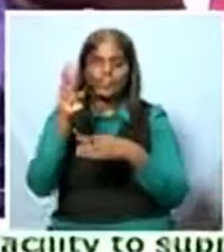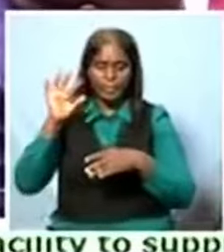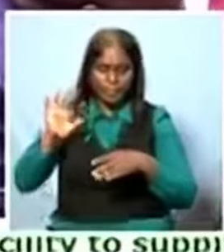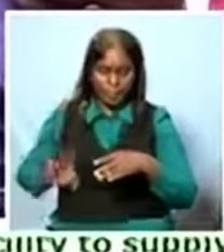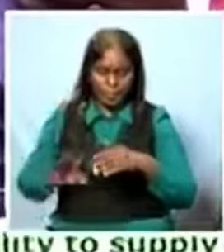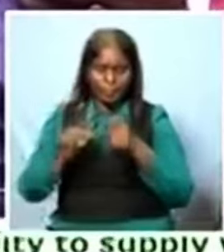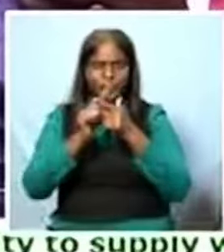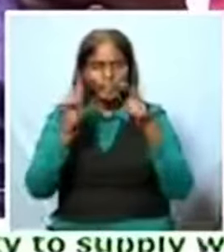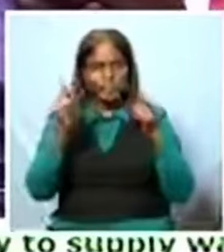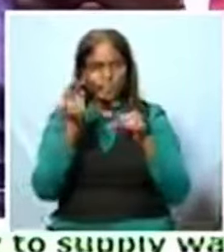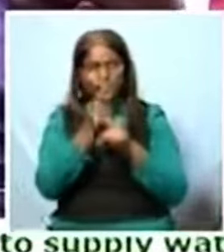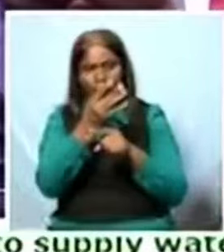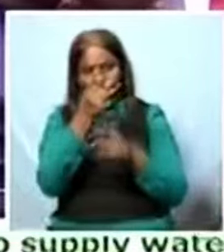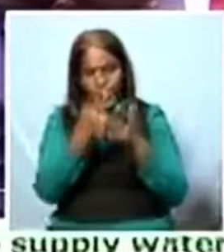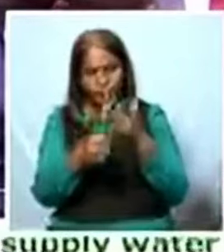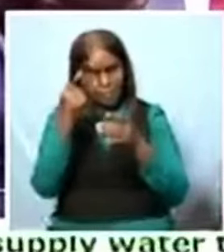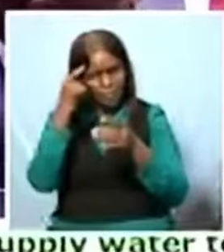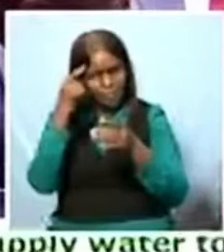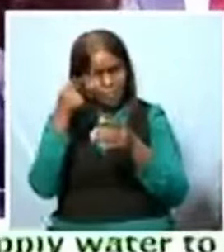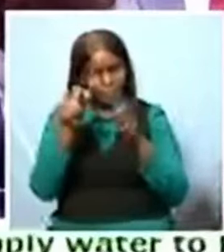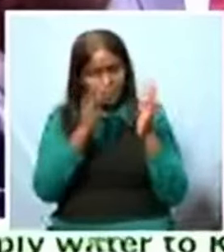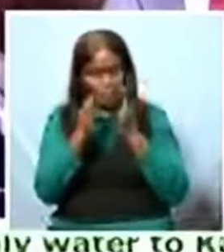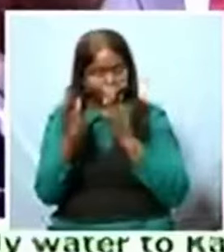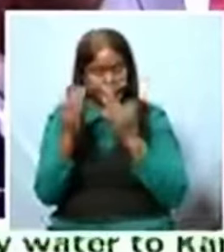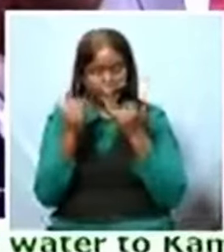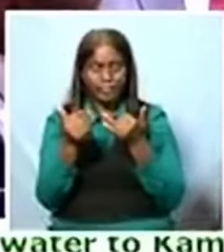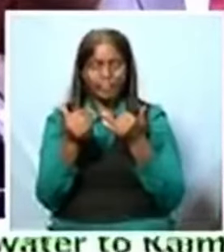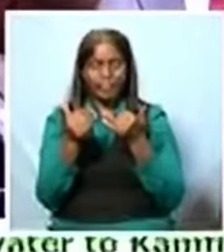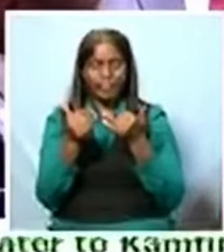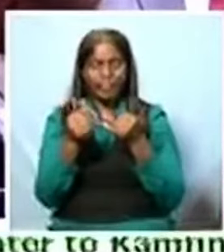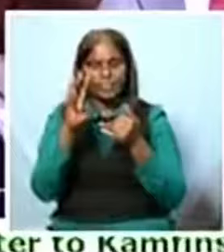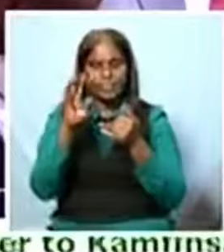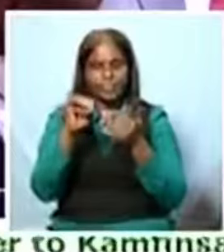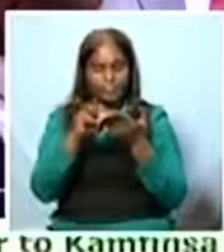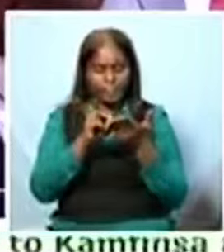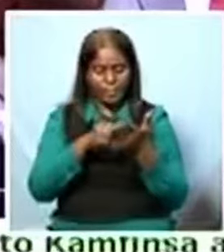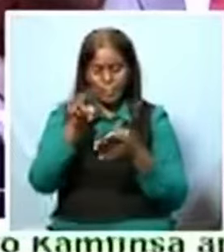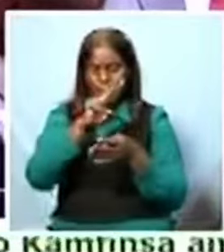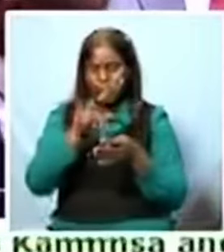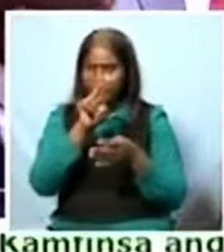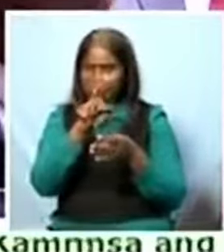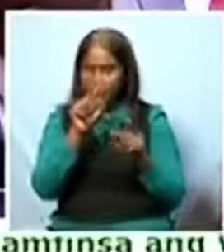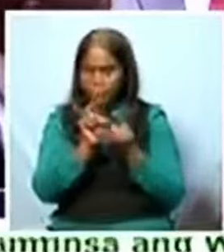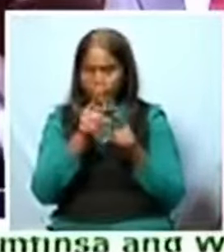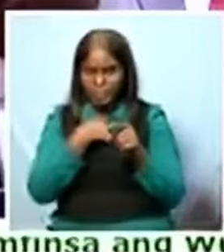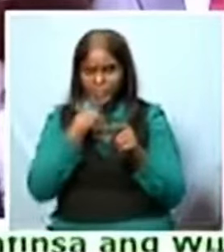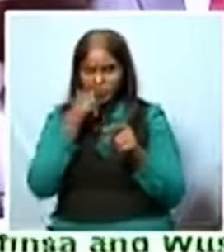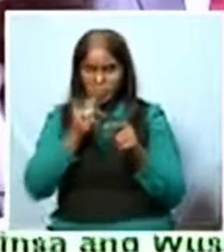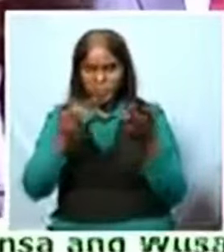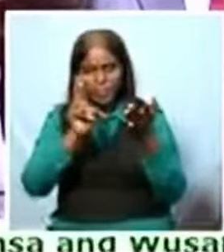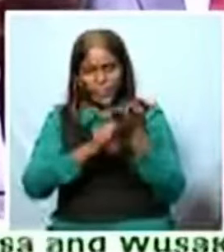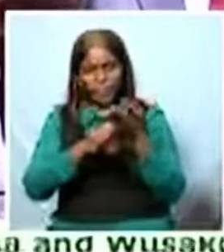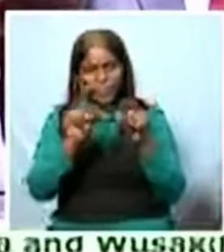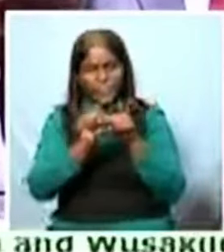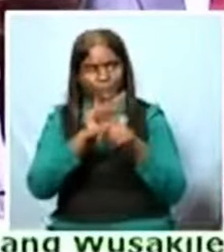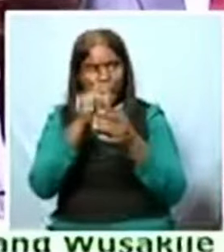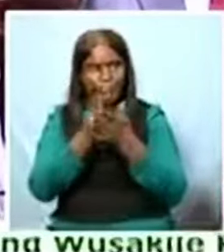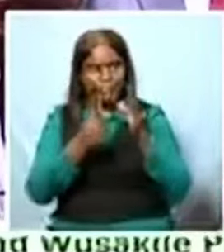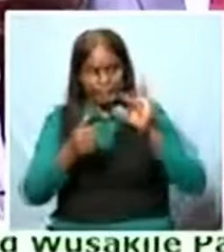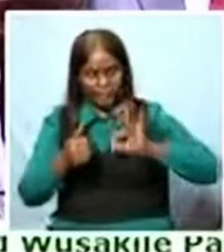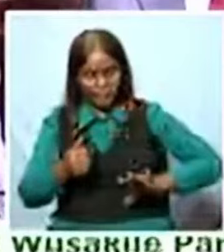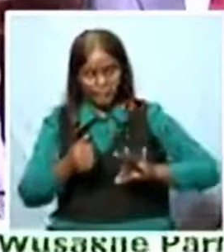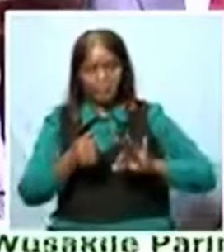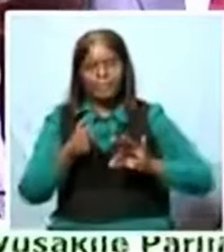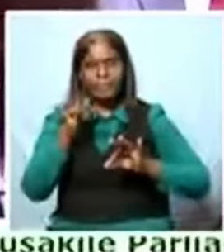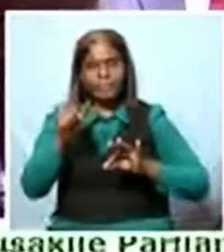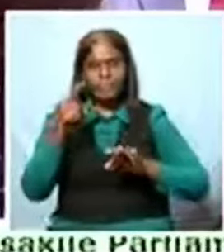benefit greatly from what government is doing right now. The $40 million, I must repeat, the main beneficiaries